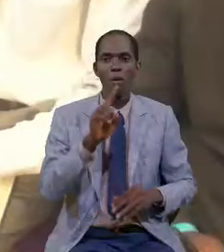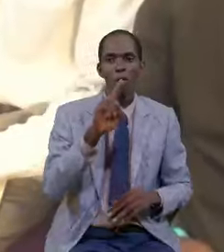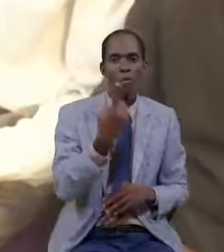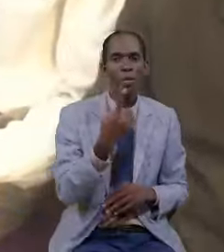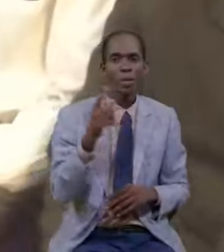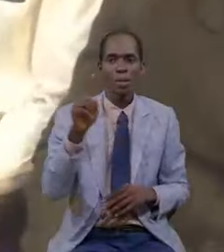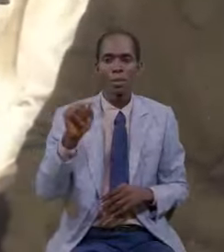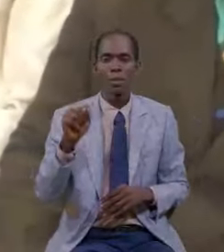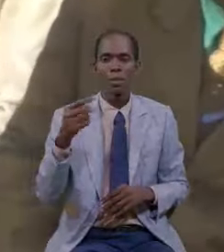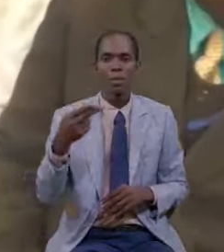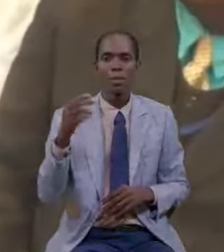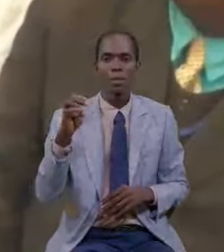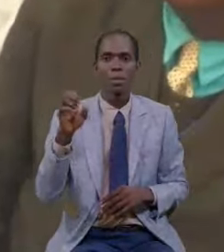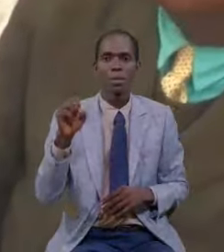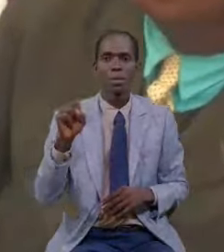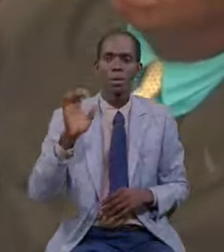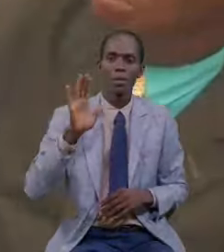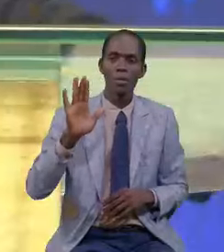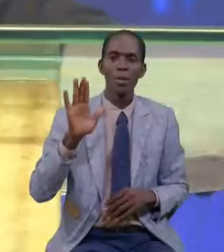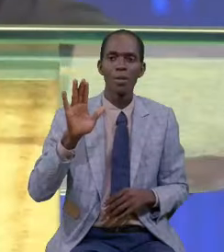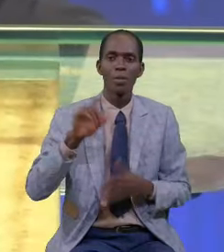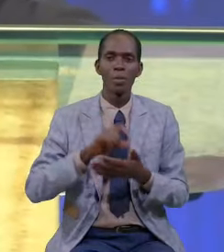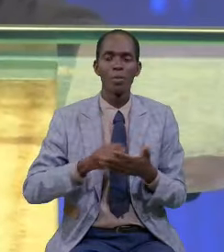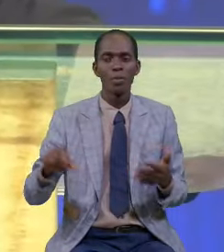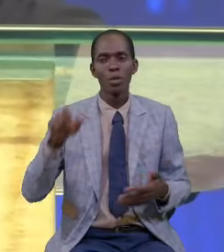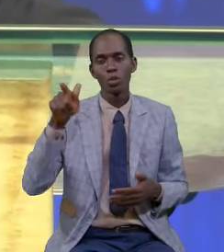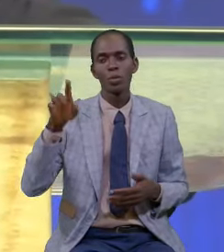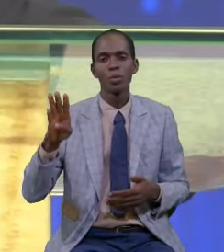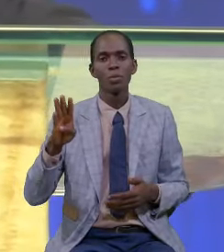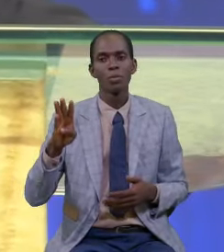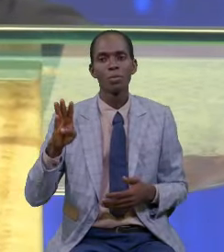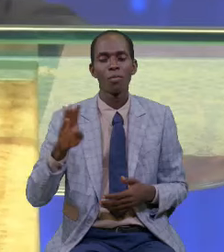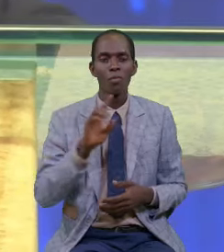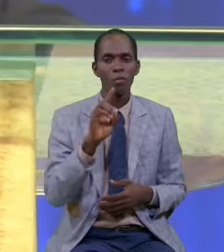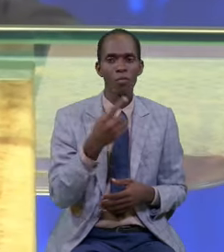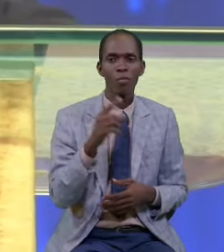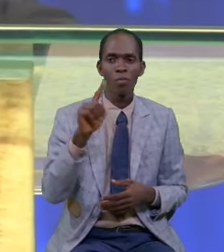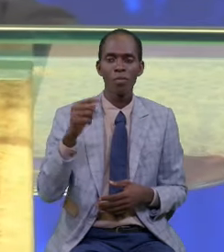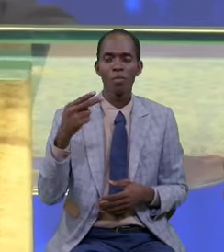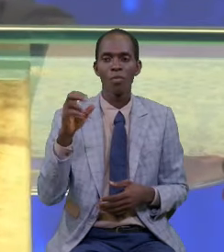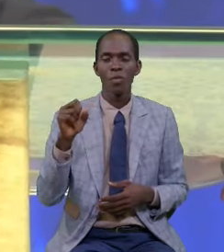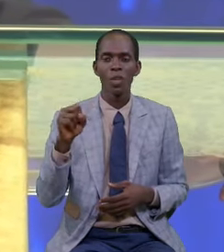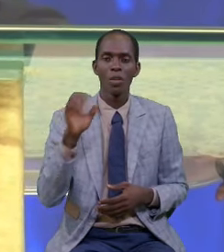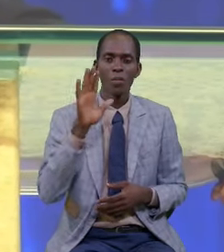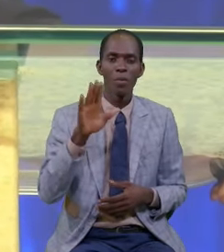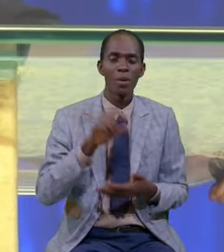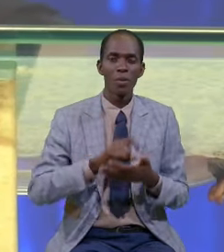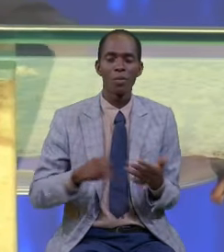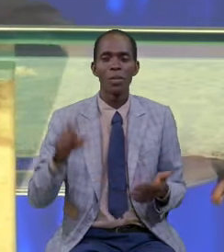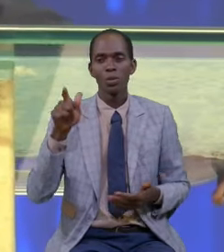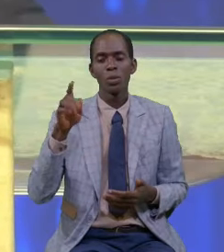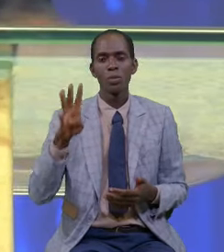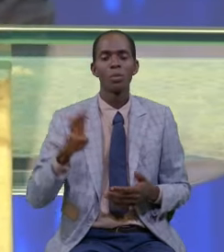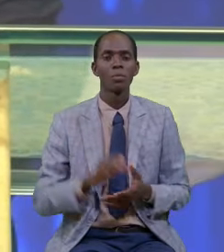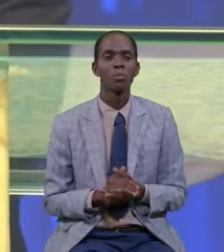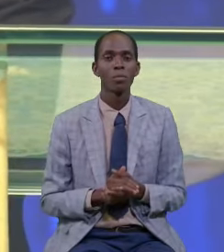1 Thessalonians chapter 5. Reading from verse 24. 1 Thessalonians chapter 5. Verse 24. You